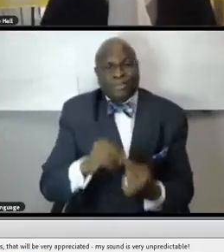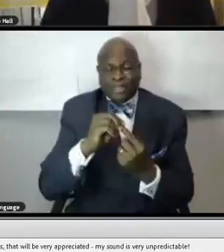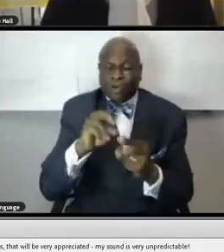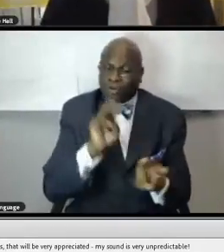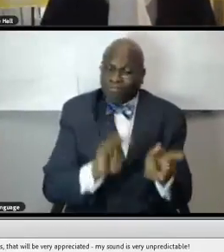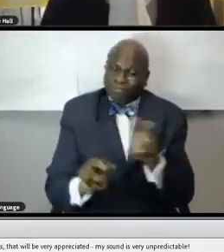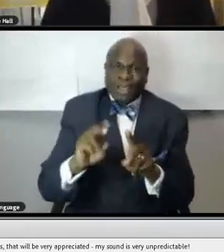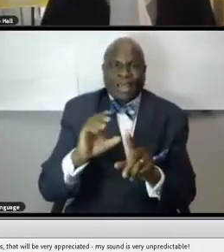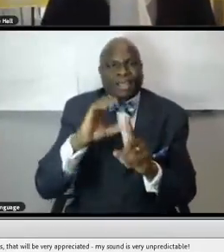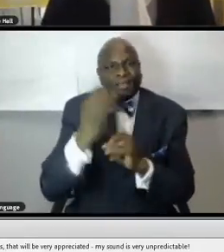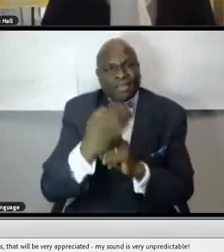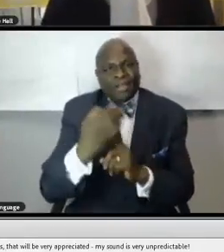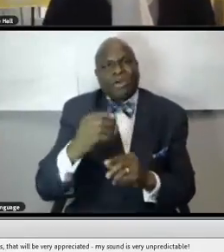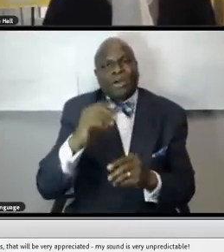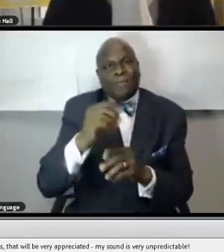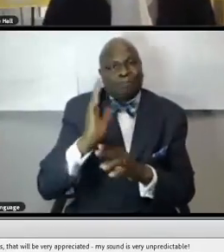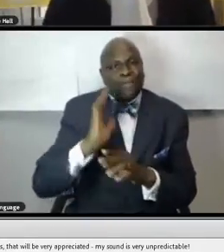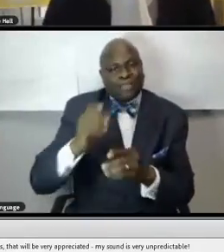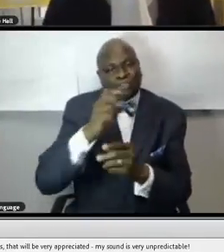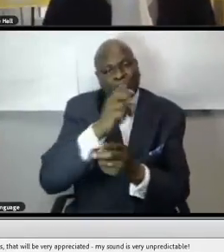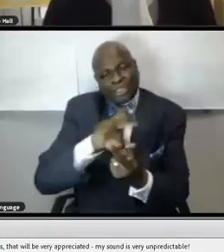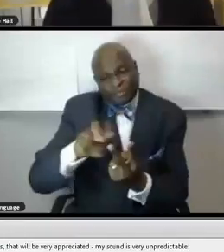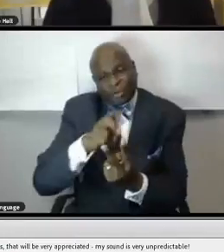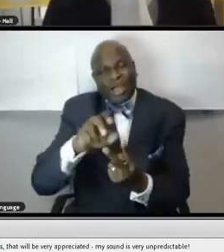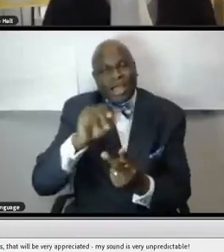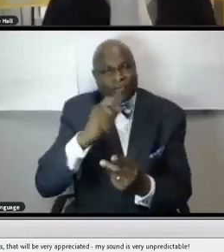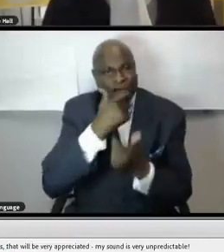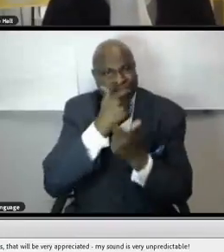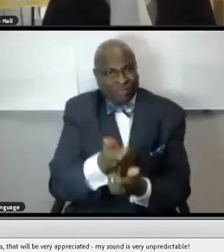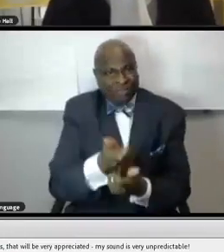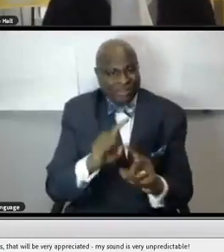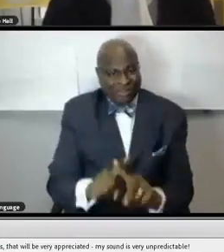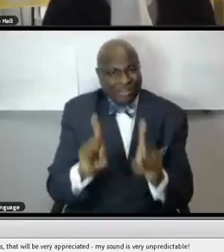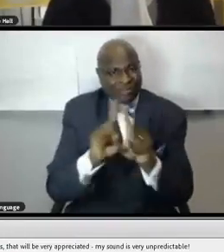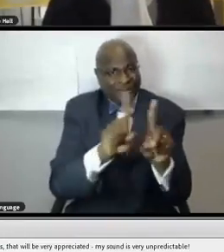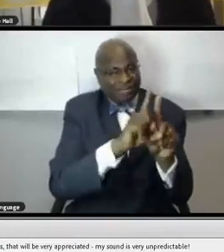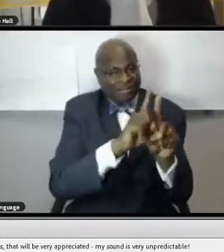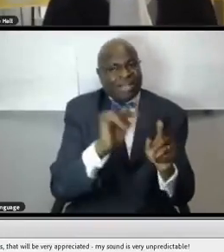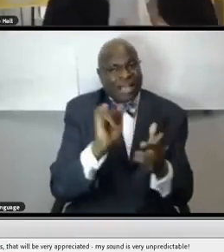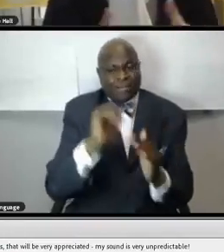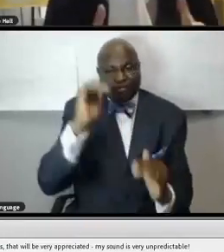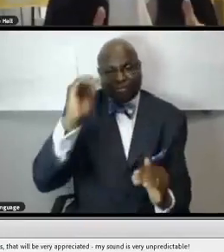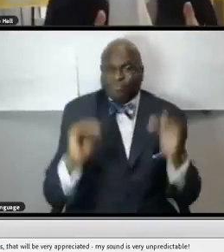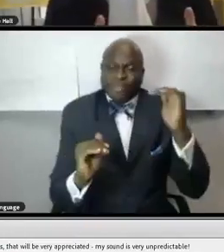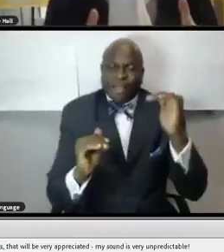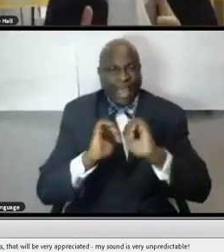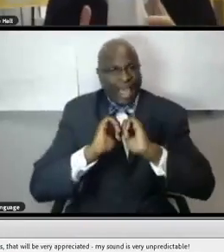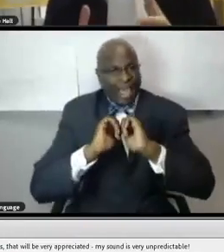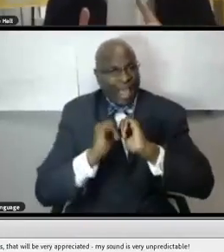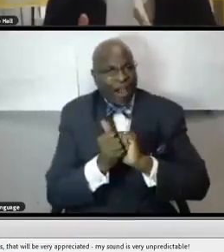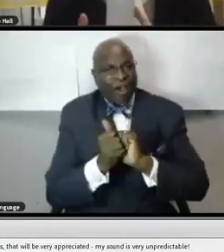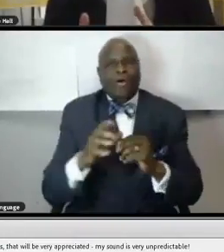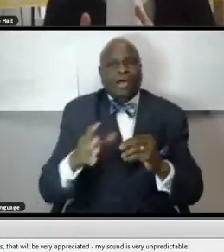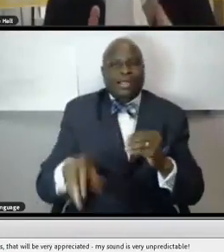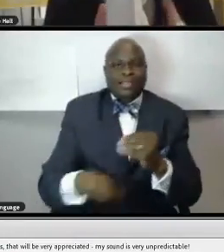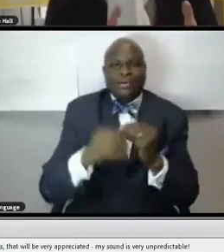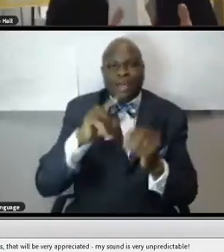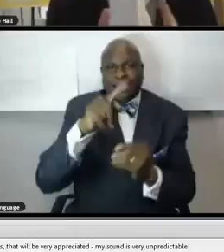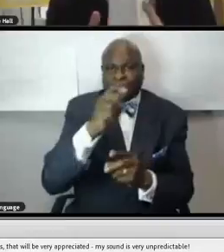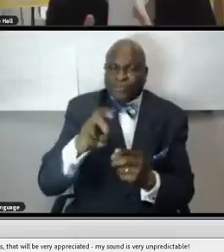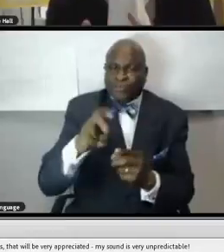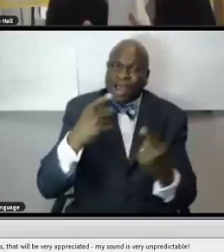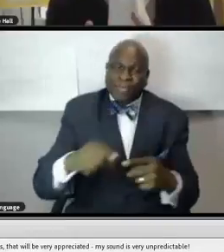at conditional cash transfers, and there are some very interesting differences and discrepancies as to how conditional cash transfers are